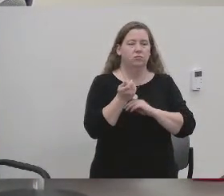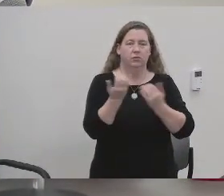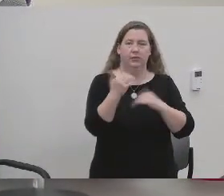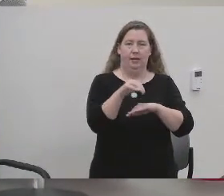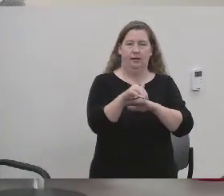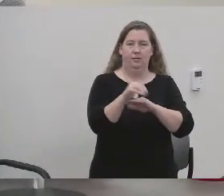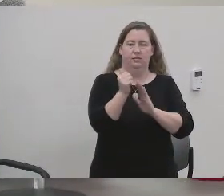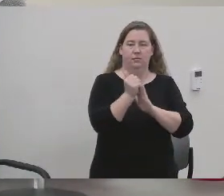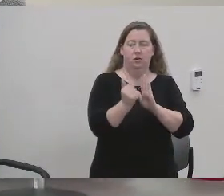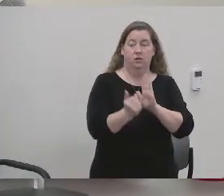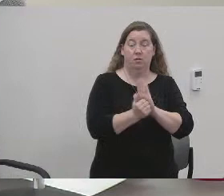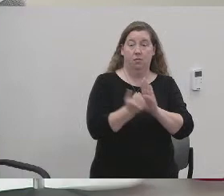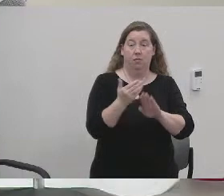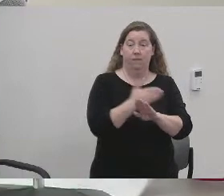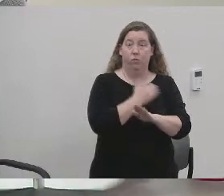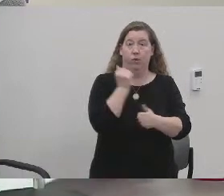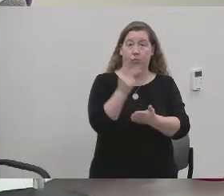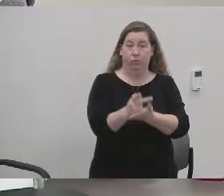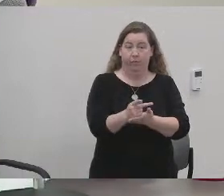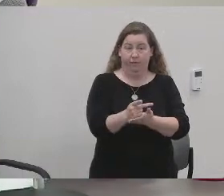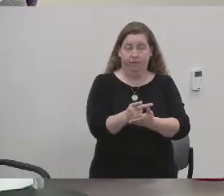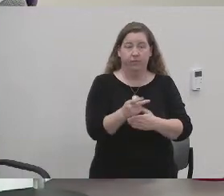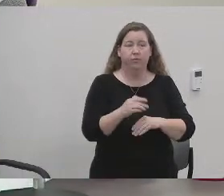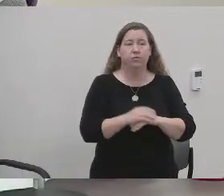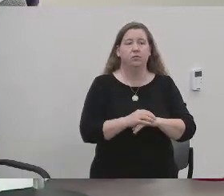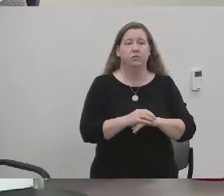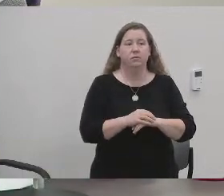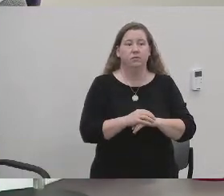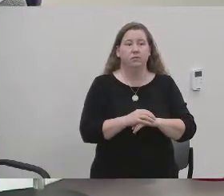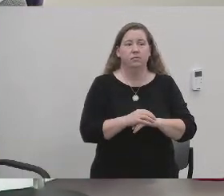tonight's agenda before we approve it.